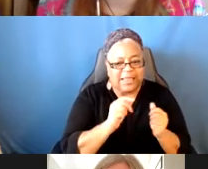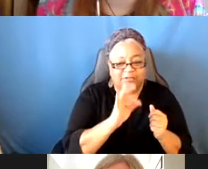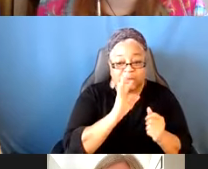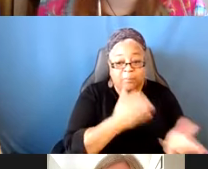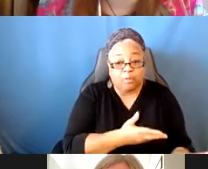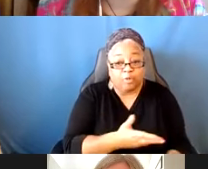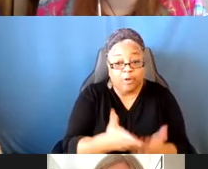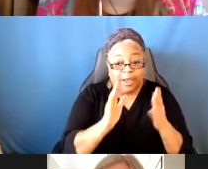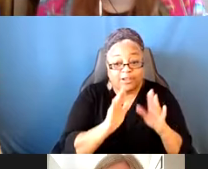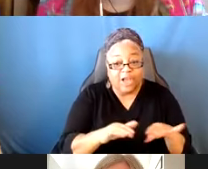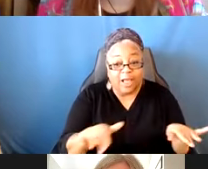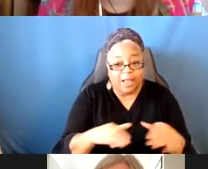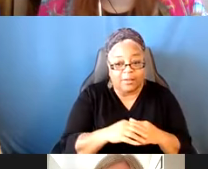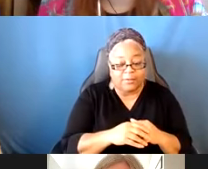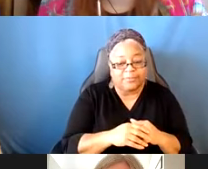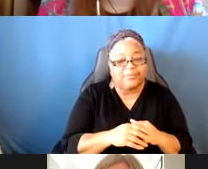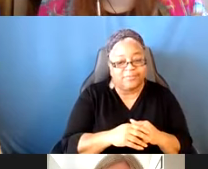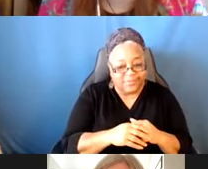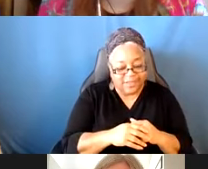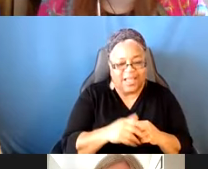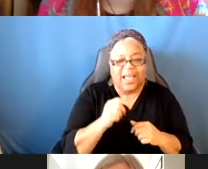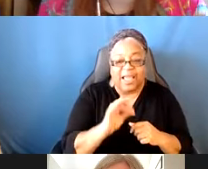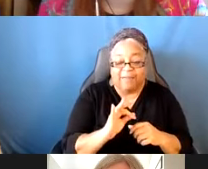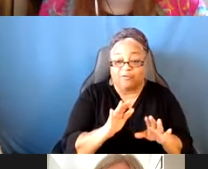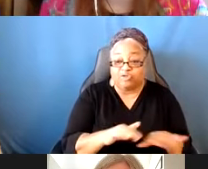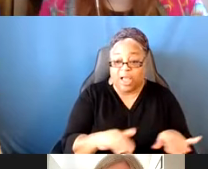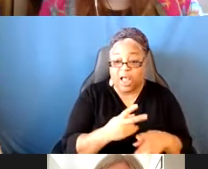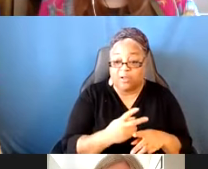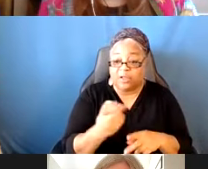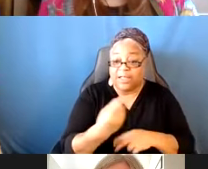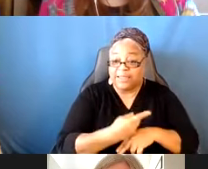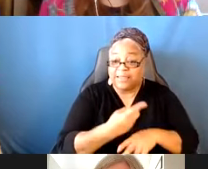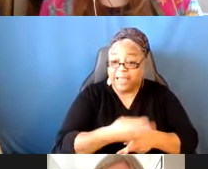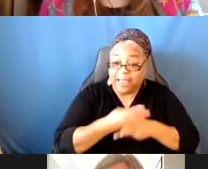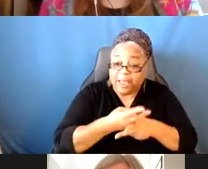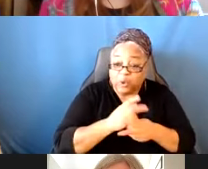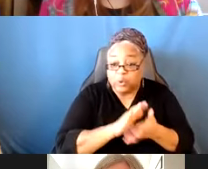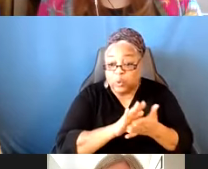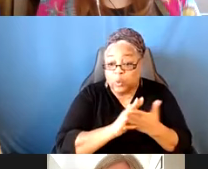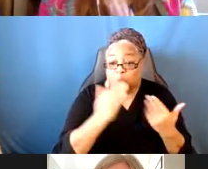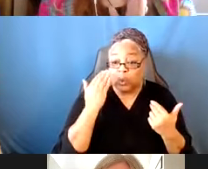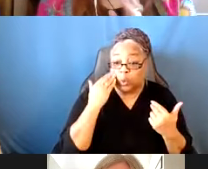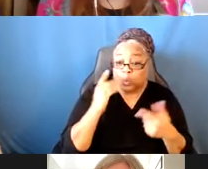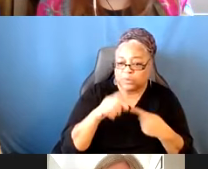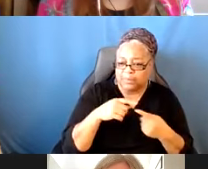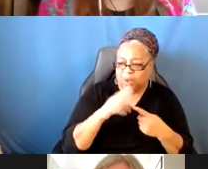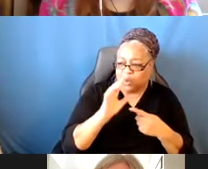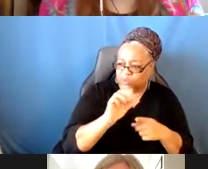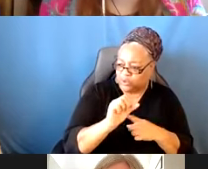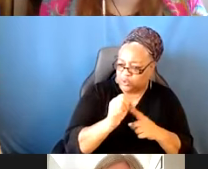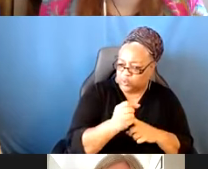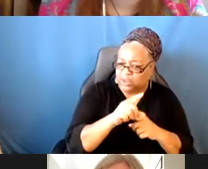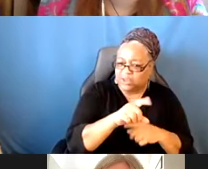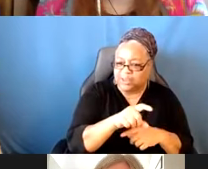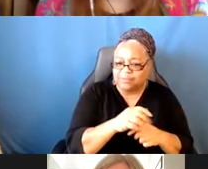with her last time and whether the child's daycare or school knows about the situation. Yes, I love all of